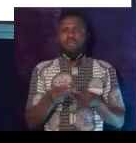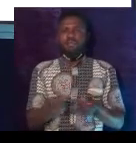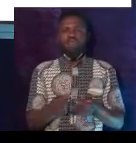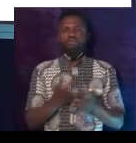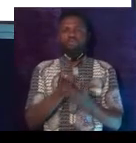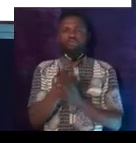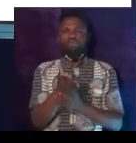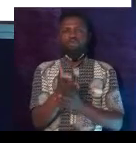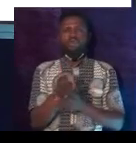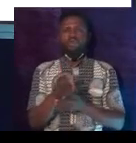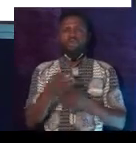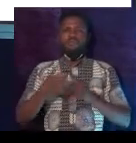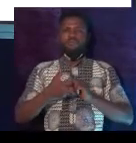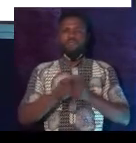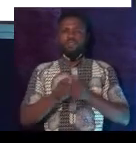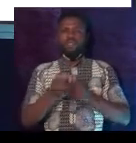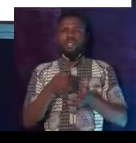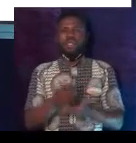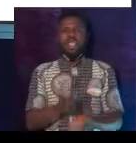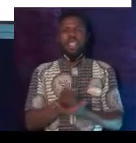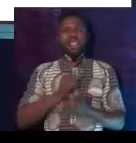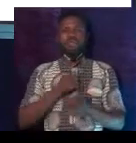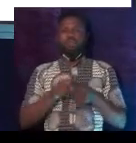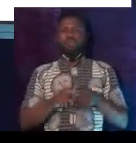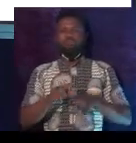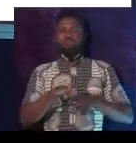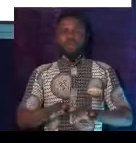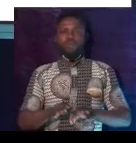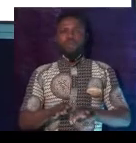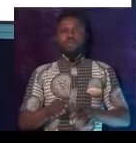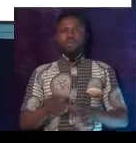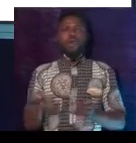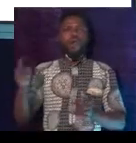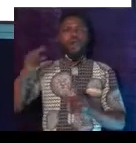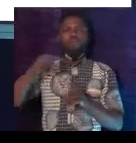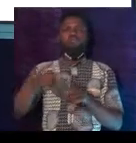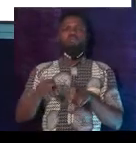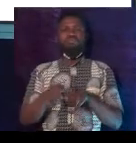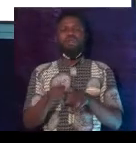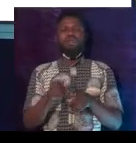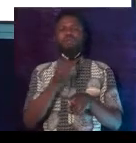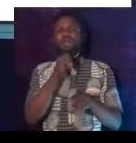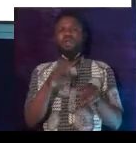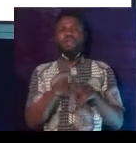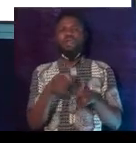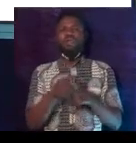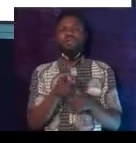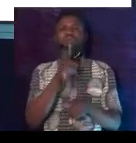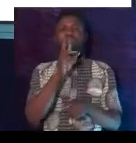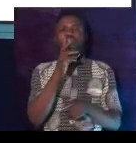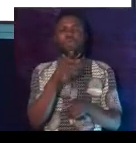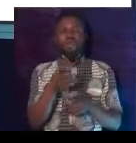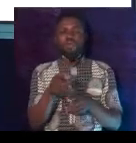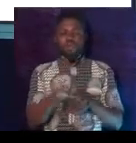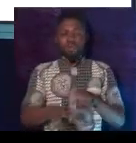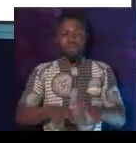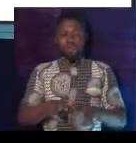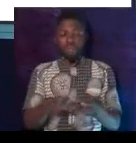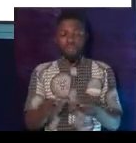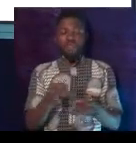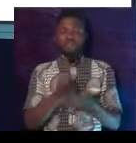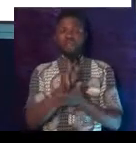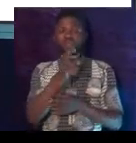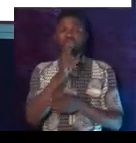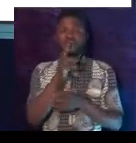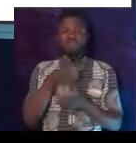friction. Friction is helping us to move easily on the floor. Unlike the wet ground, it's not, you cannot